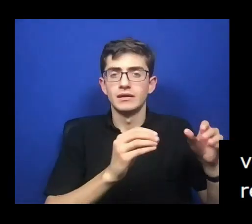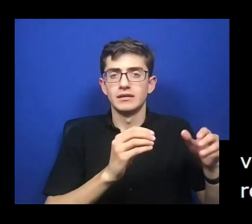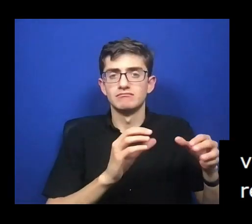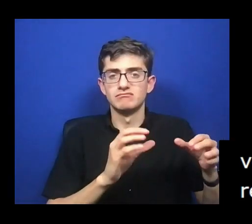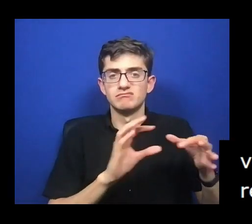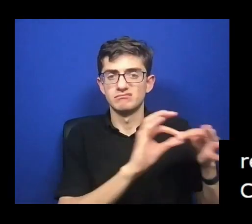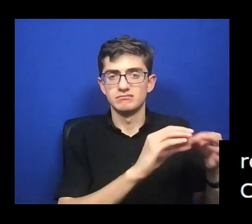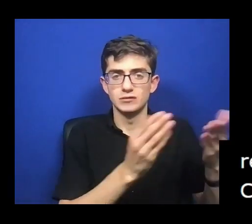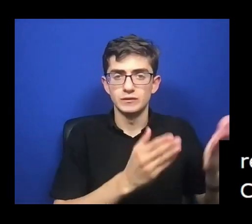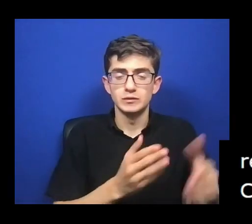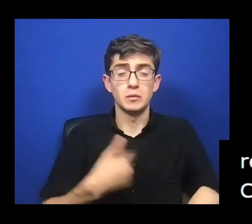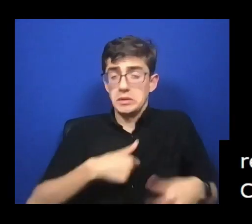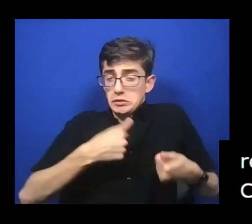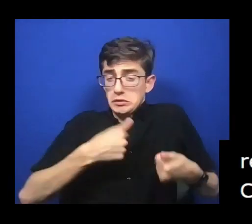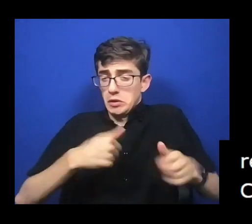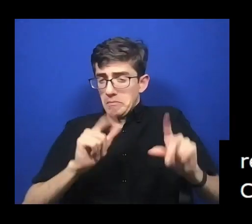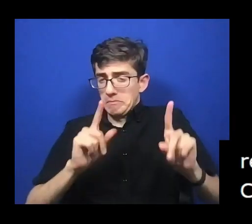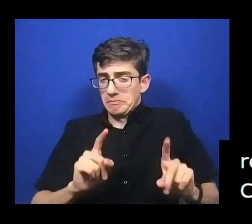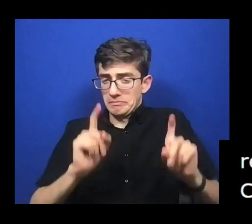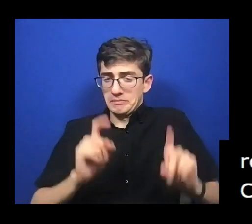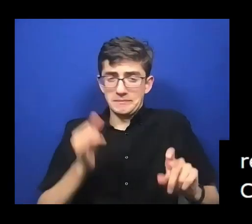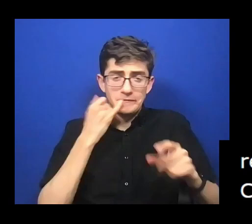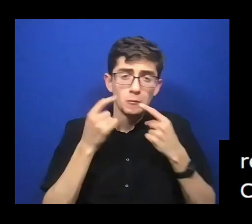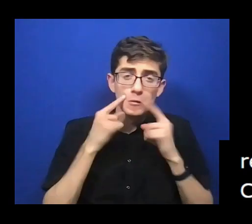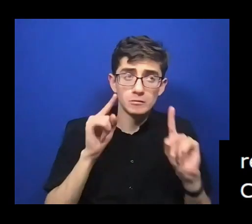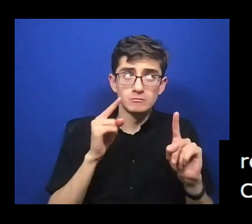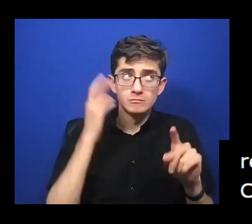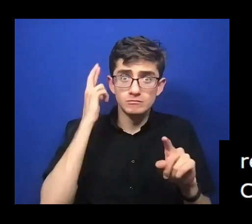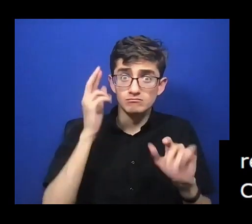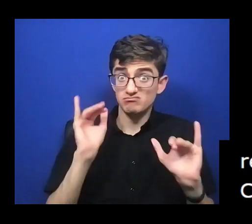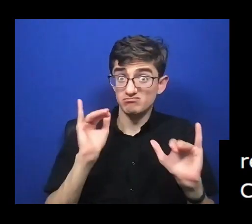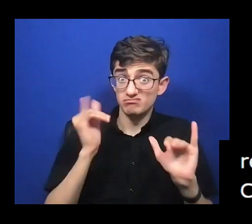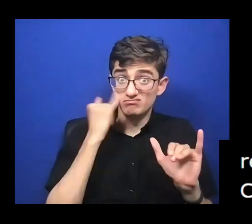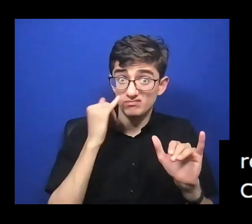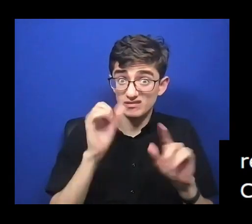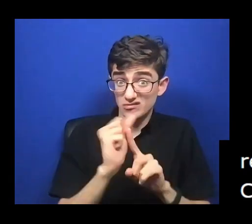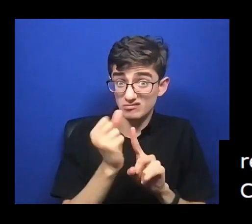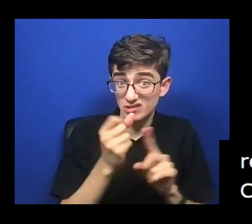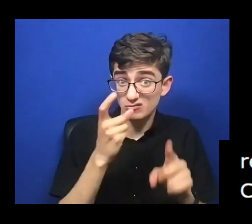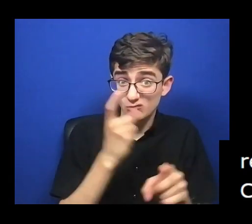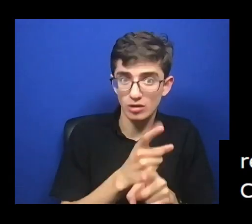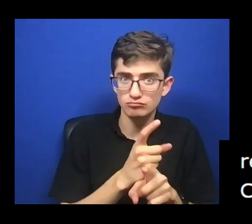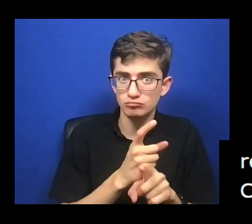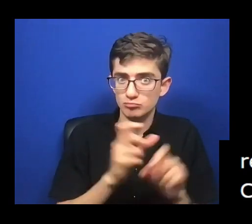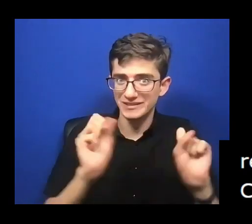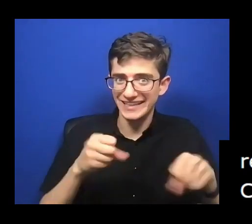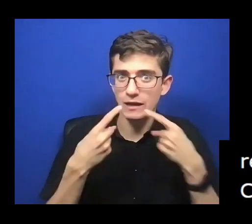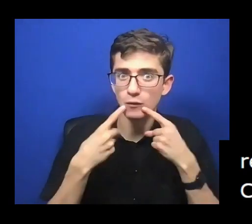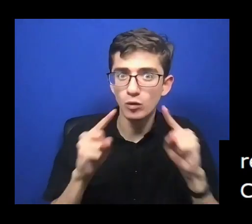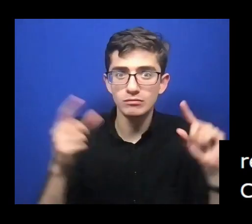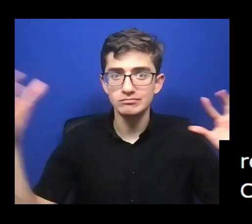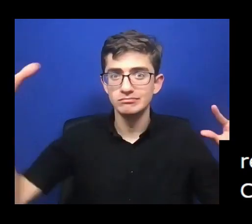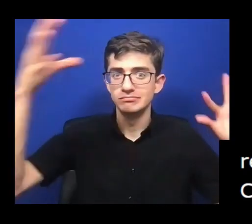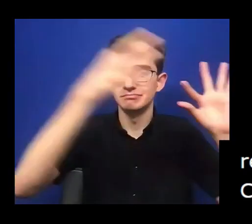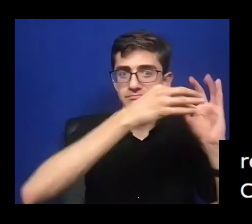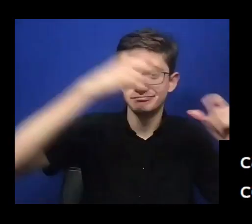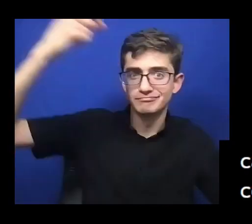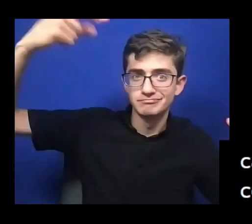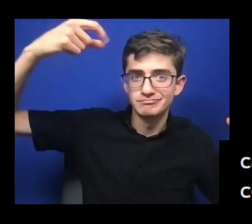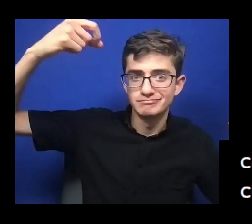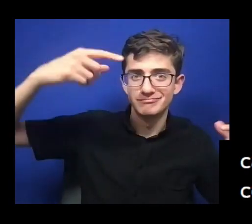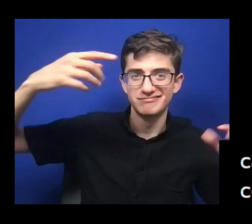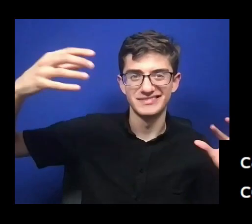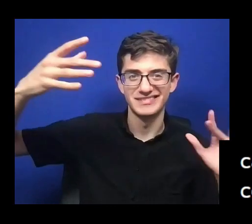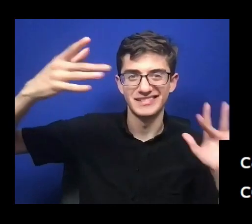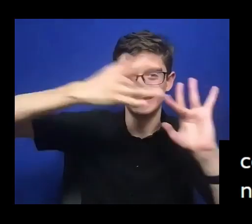found that under the right circumstances, we're able to broadcast this reliably. So phase one was a success. We're looking